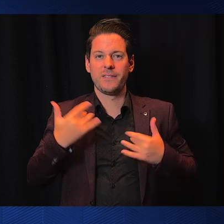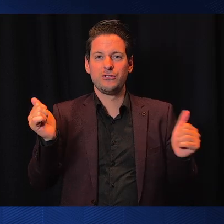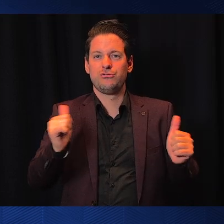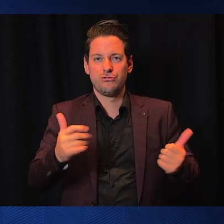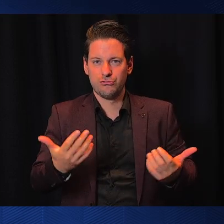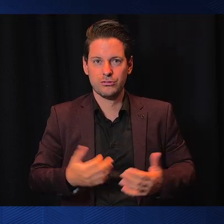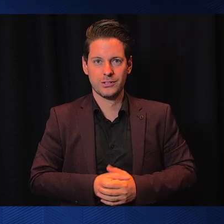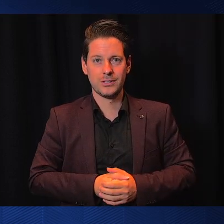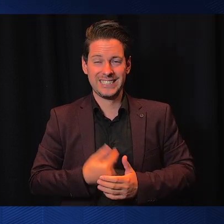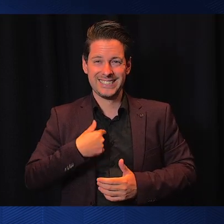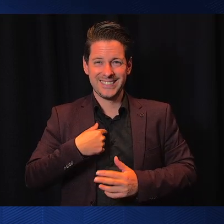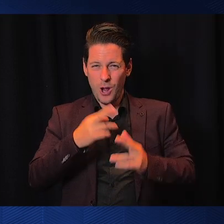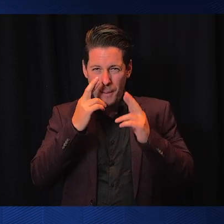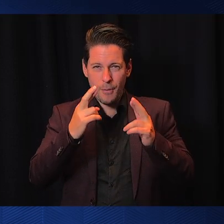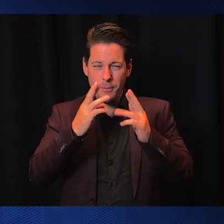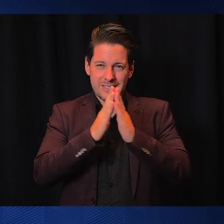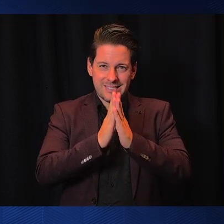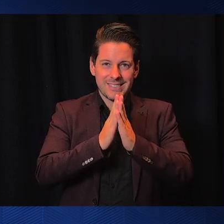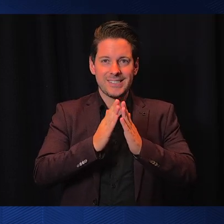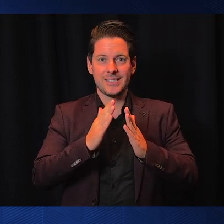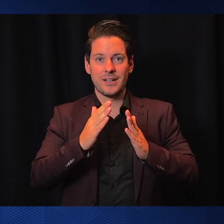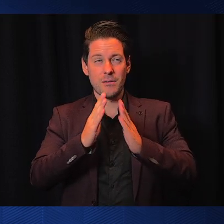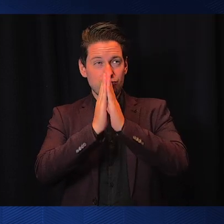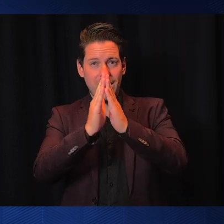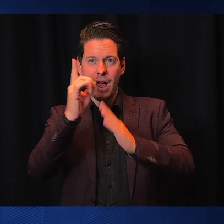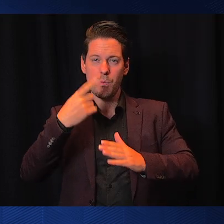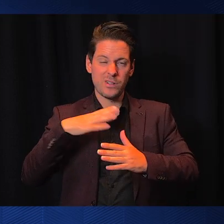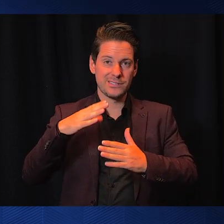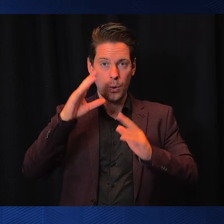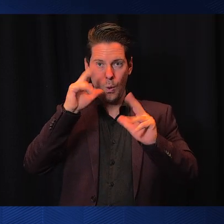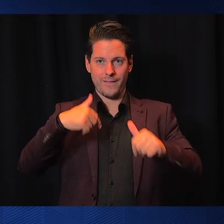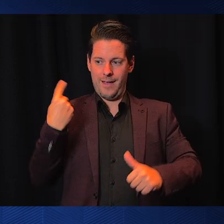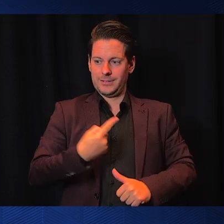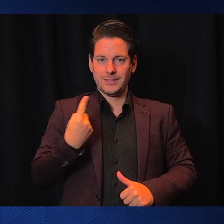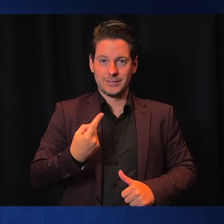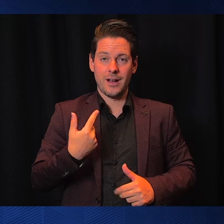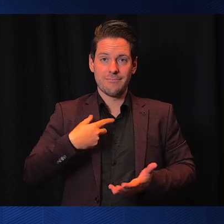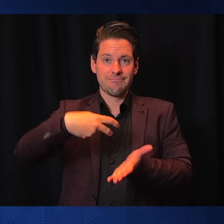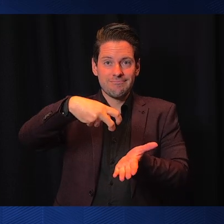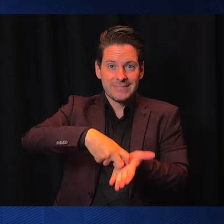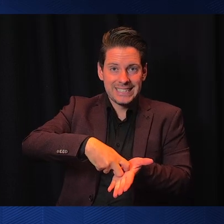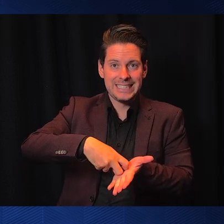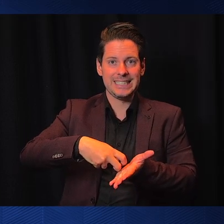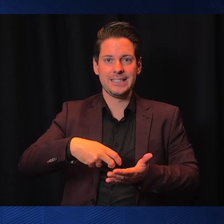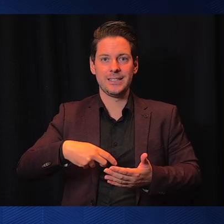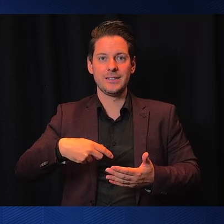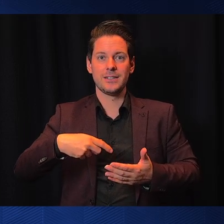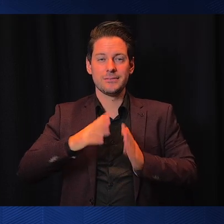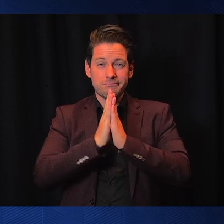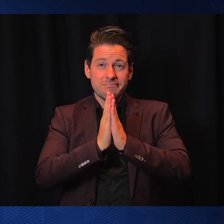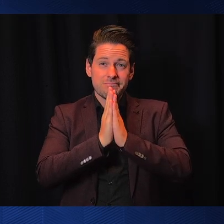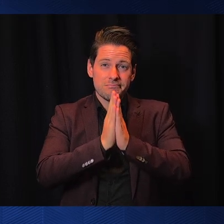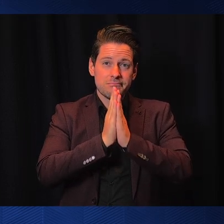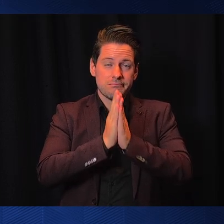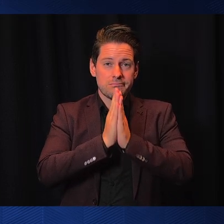hope and faith was to pray for protection. We got down on our knees to speak and pray and